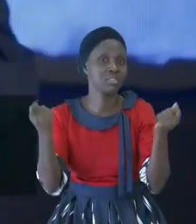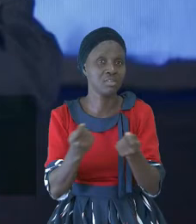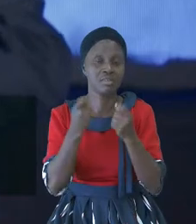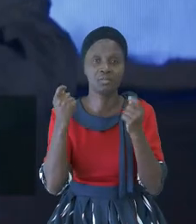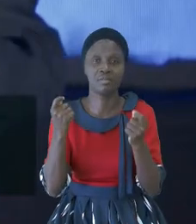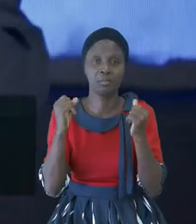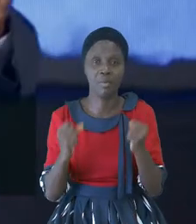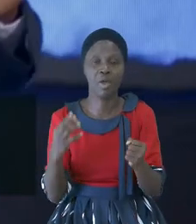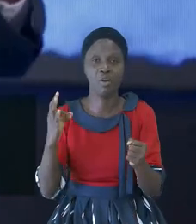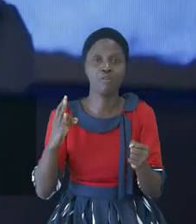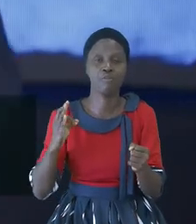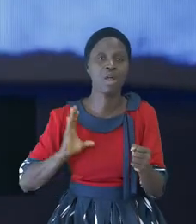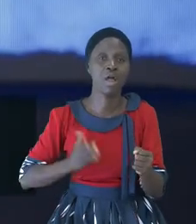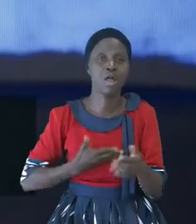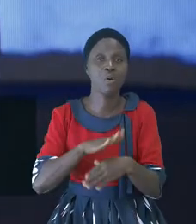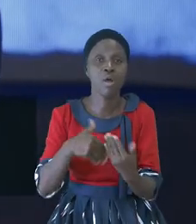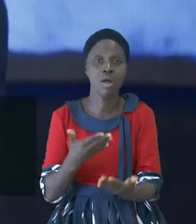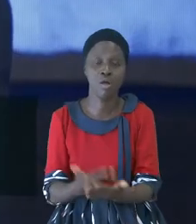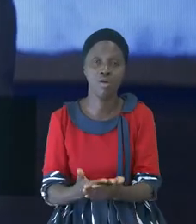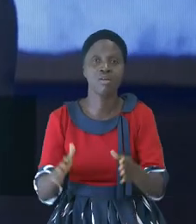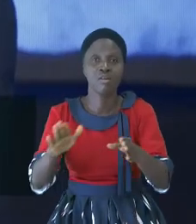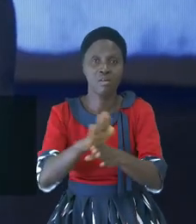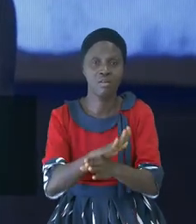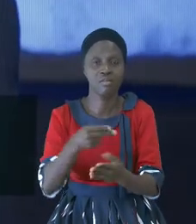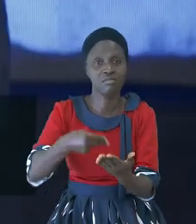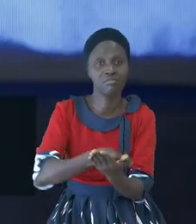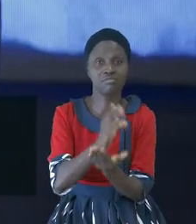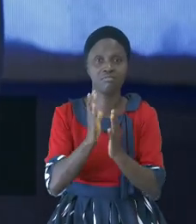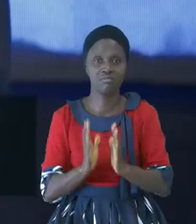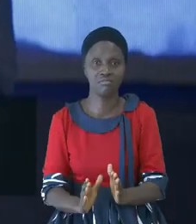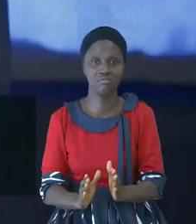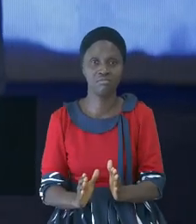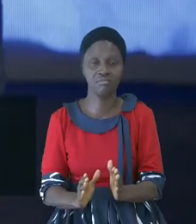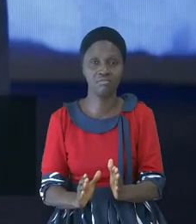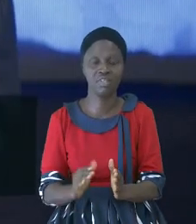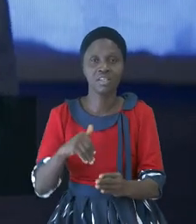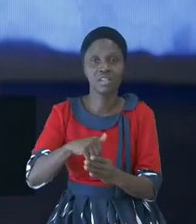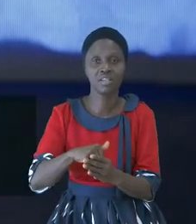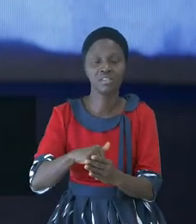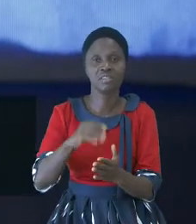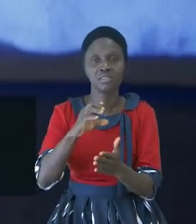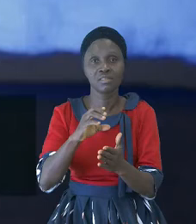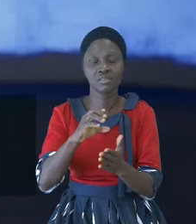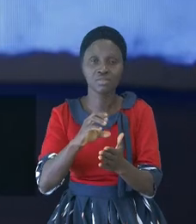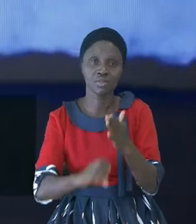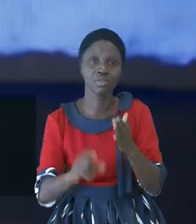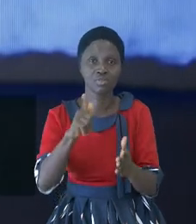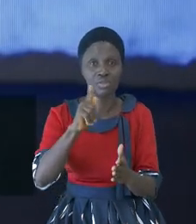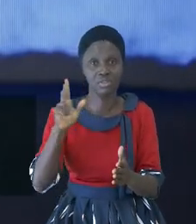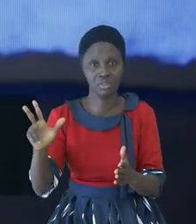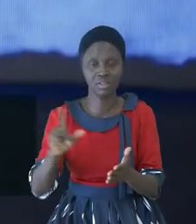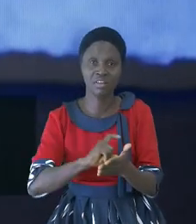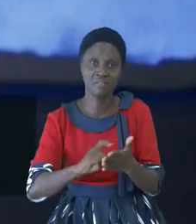our all-sufficient shepherd. Psalm 23 from verse 1, the